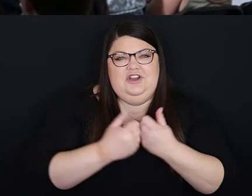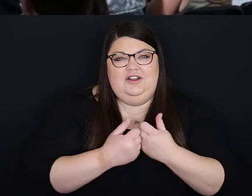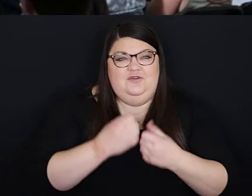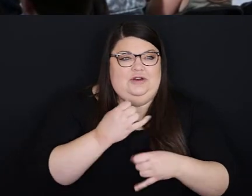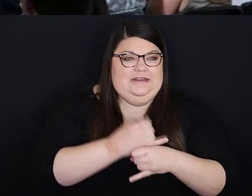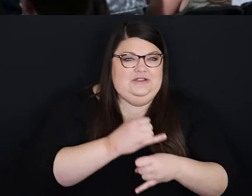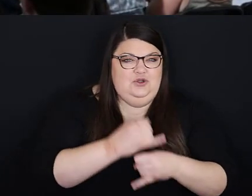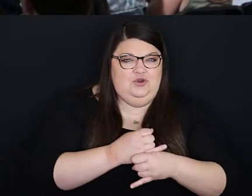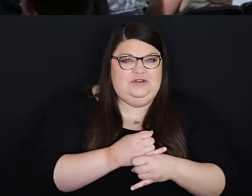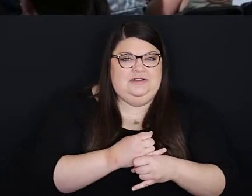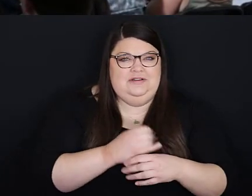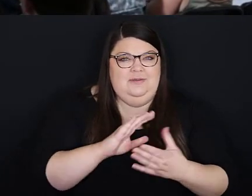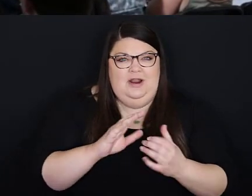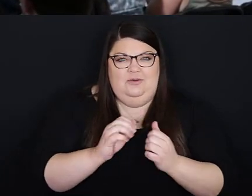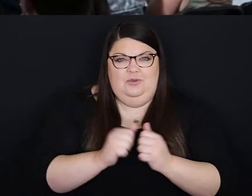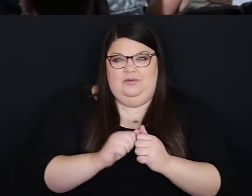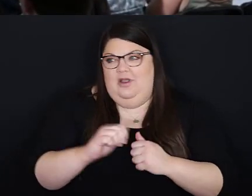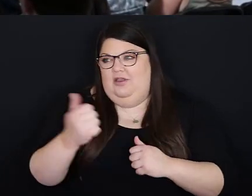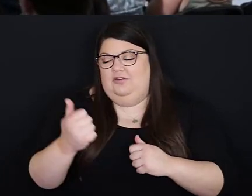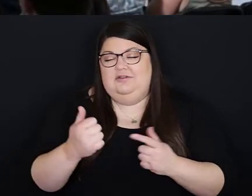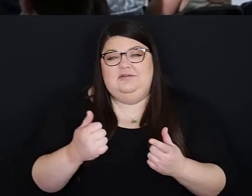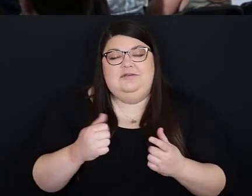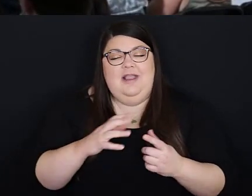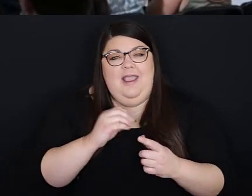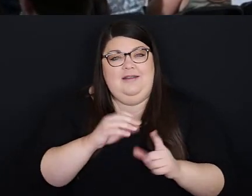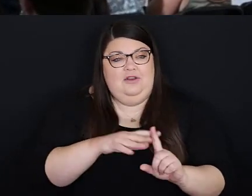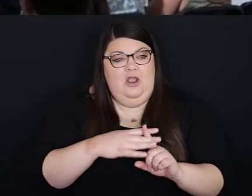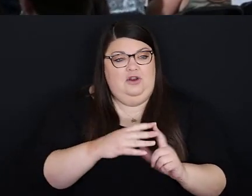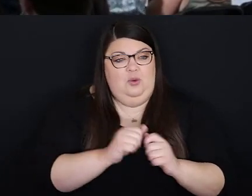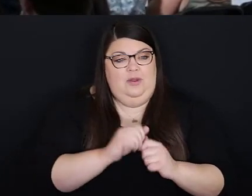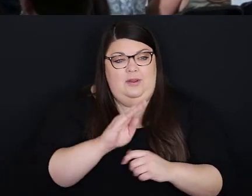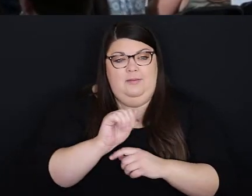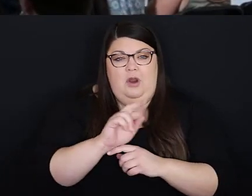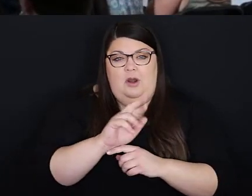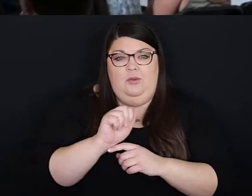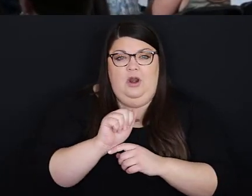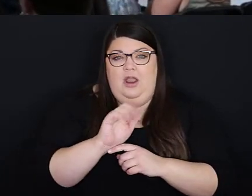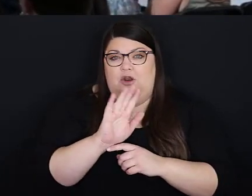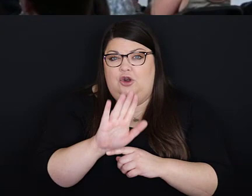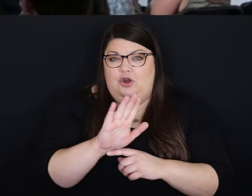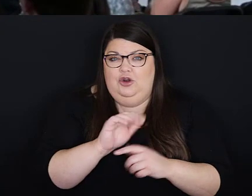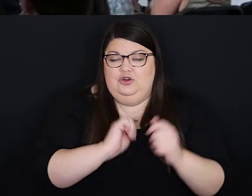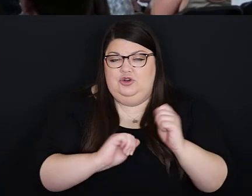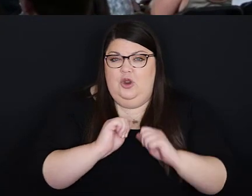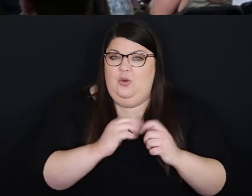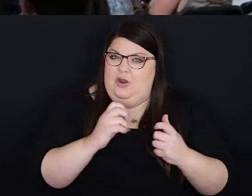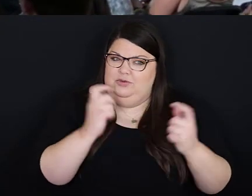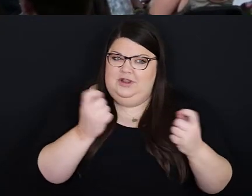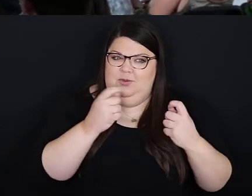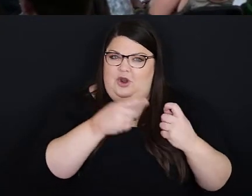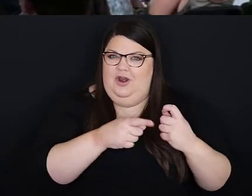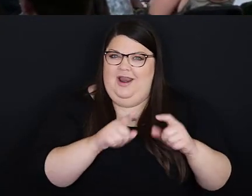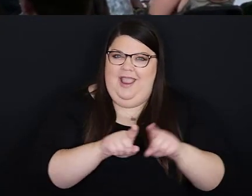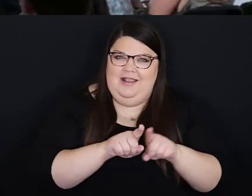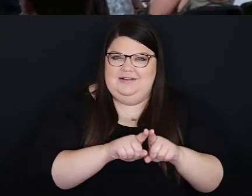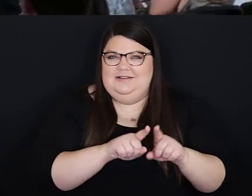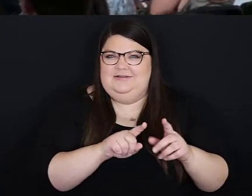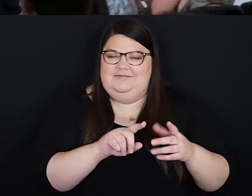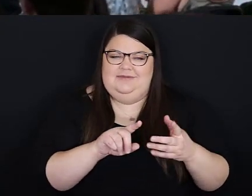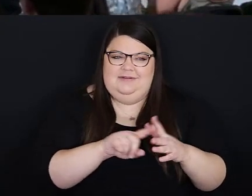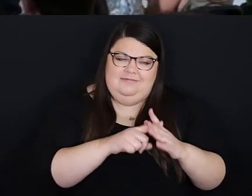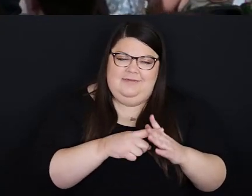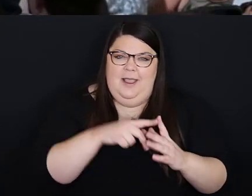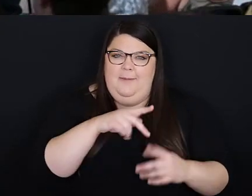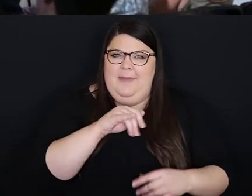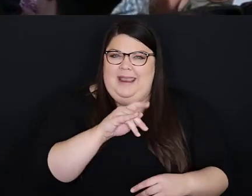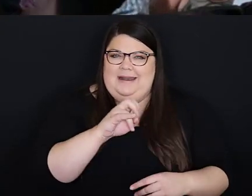institutions than others. And in the context of Barbara's show, in which we wanted to celebrate her as the pioneer of performance art that she